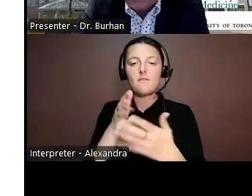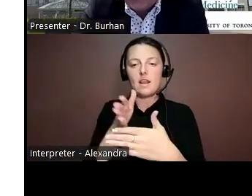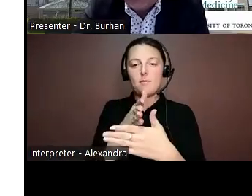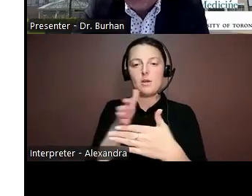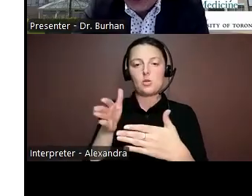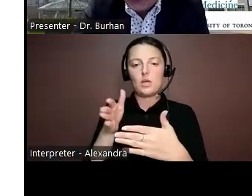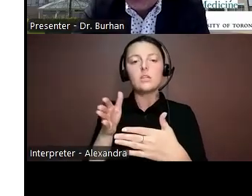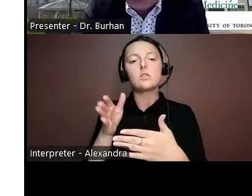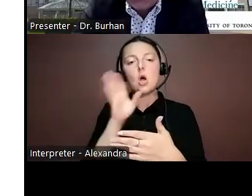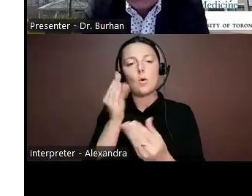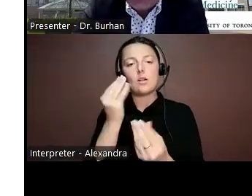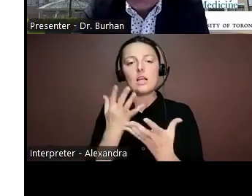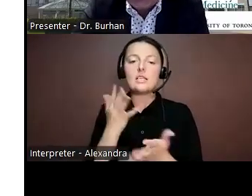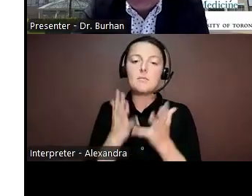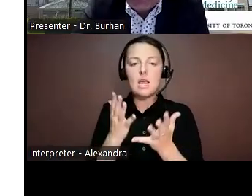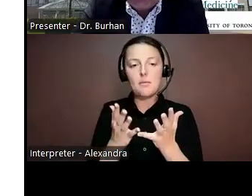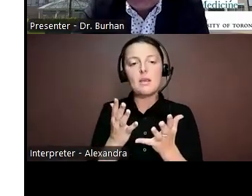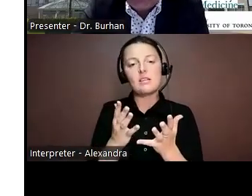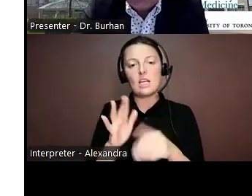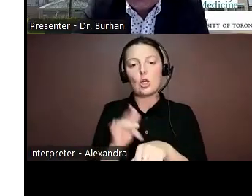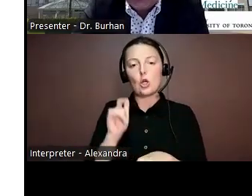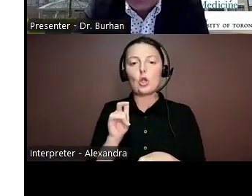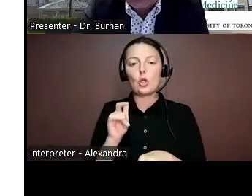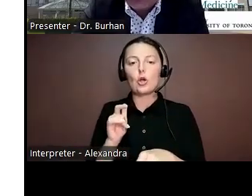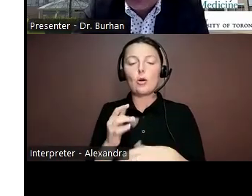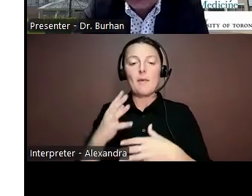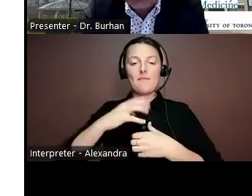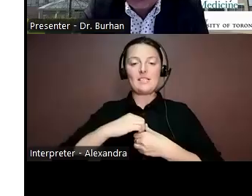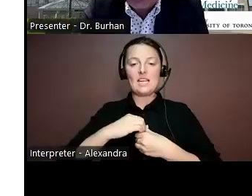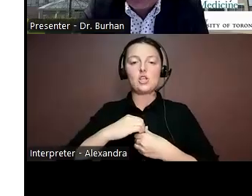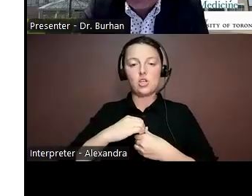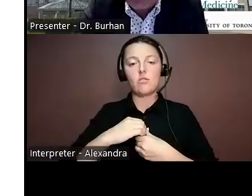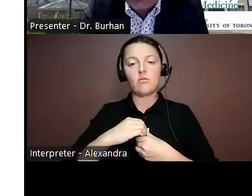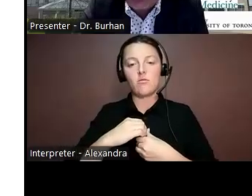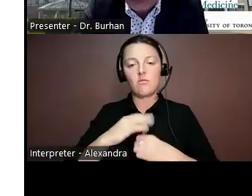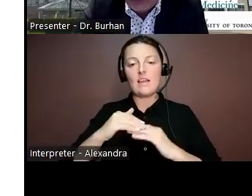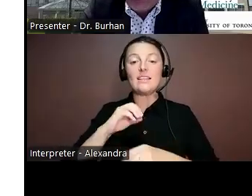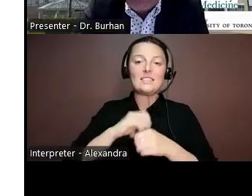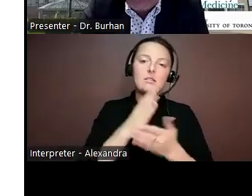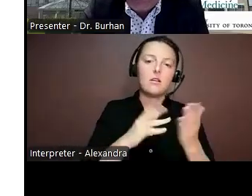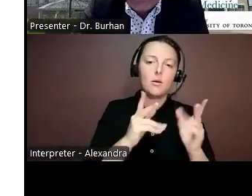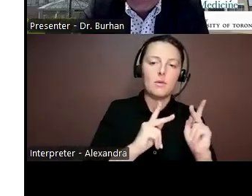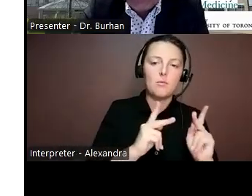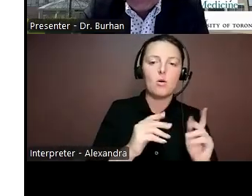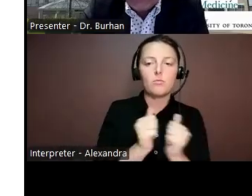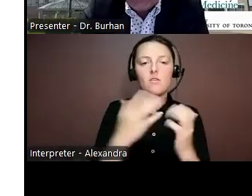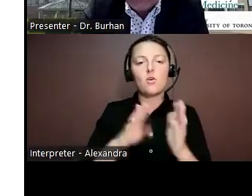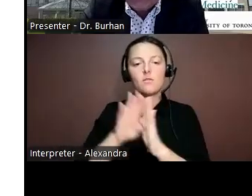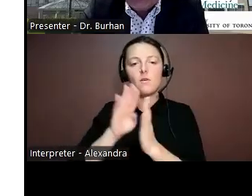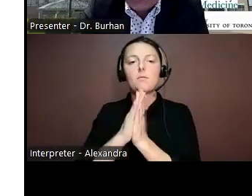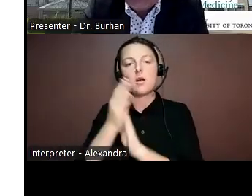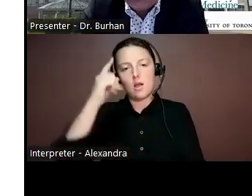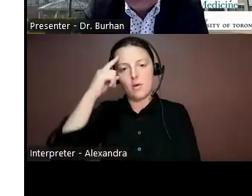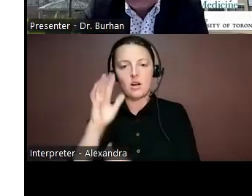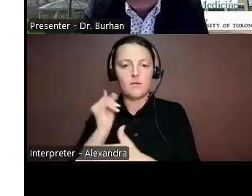cognitive impairment. So we started thinking about gait and dual task cost, which you can see it in the lower line here, that